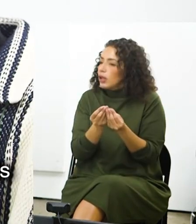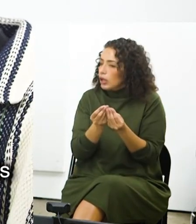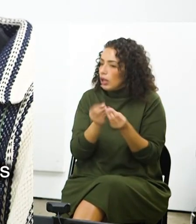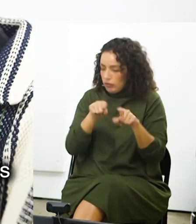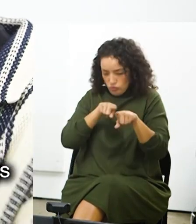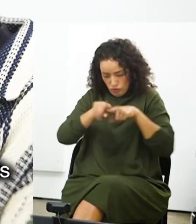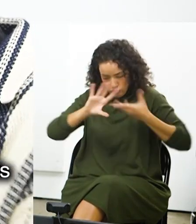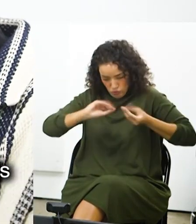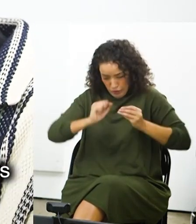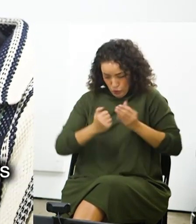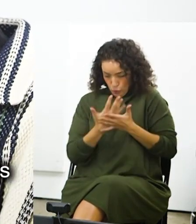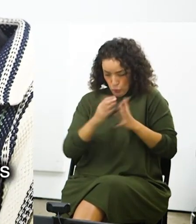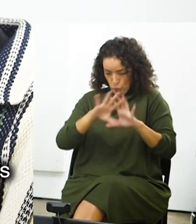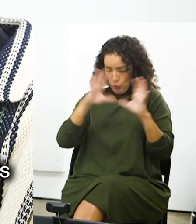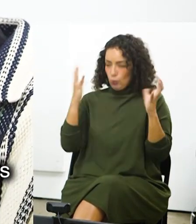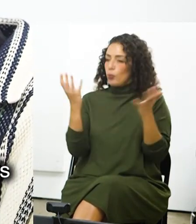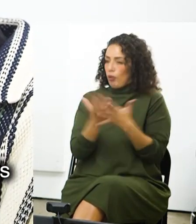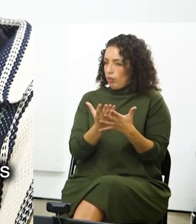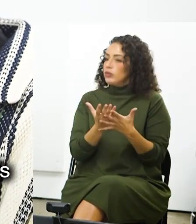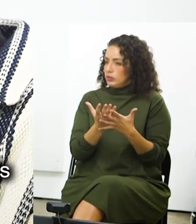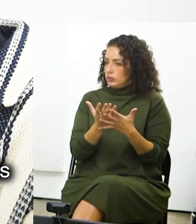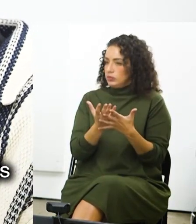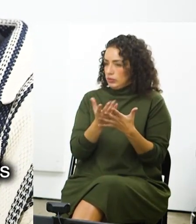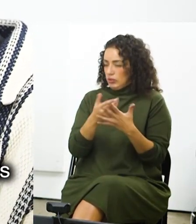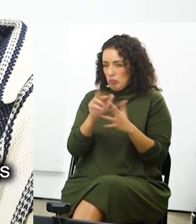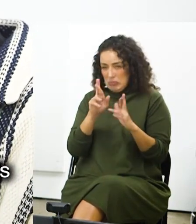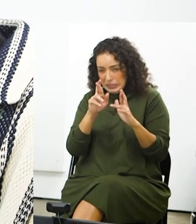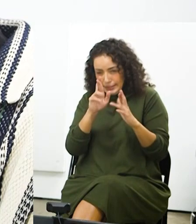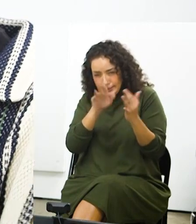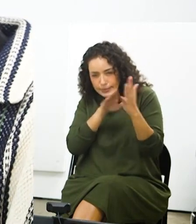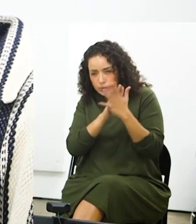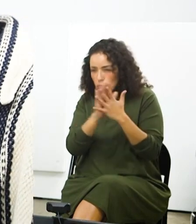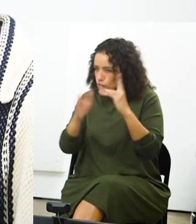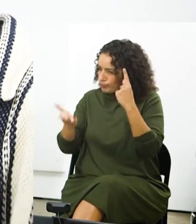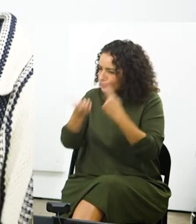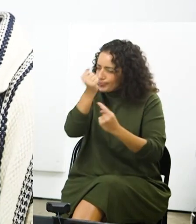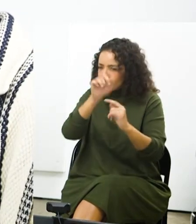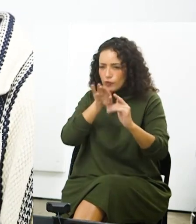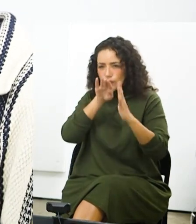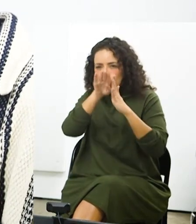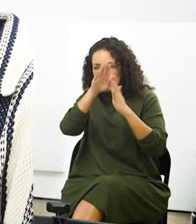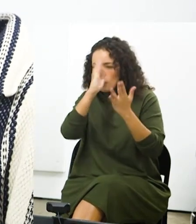new worlds, right, and kind of lead towards a future that might be accessible in different ways, really.